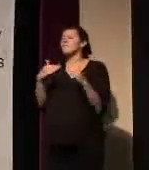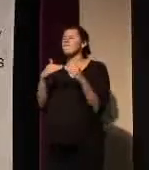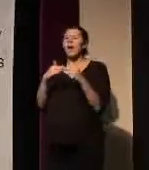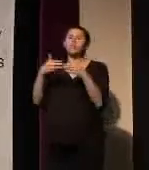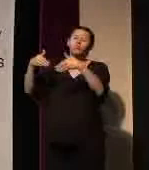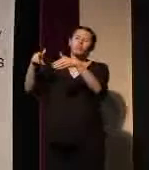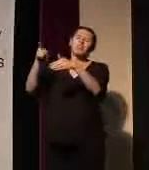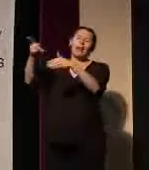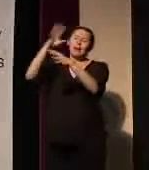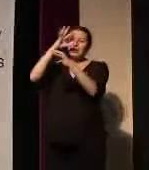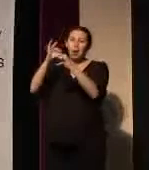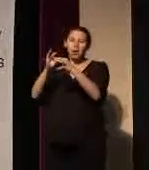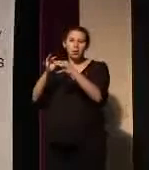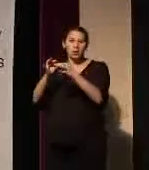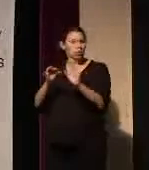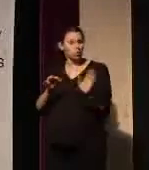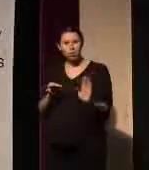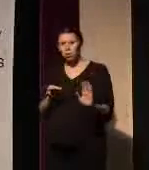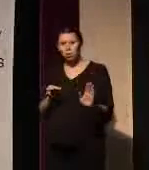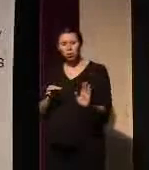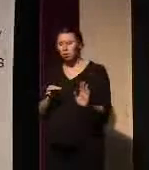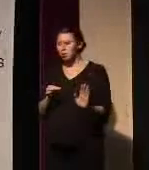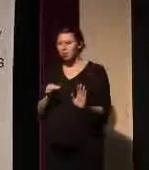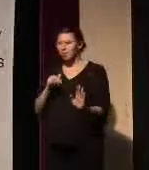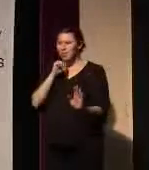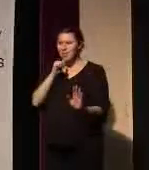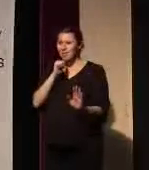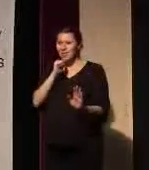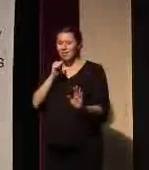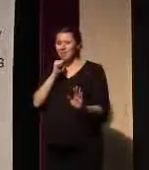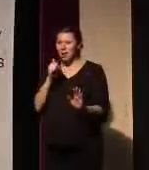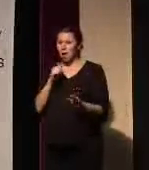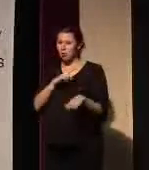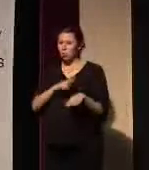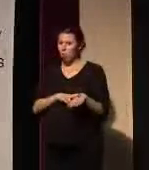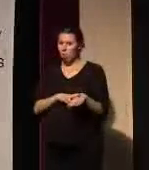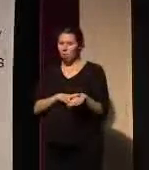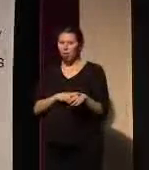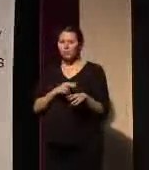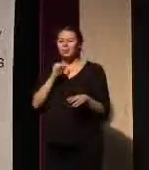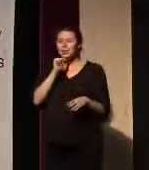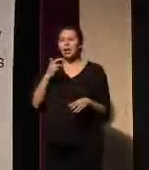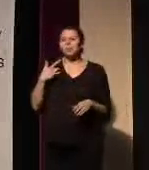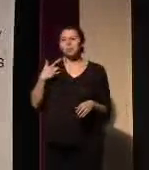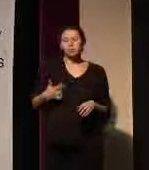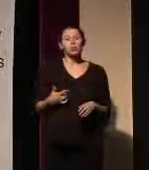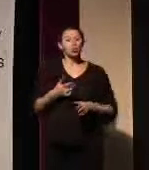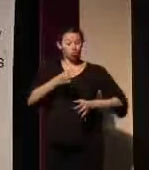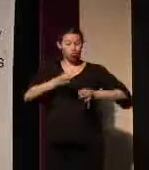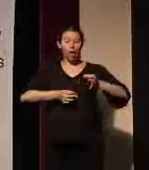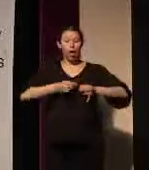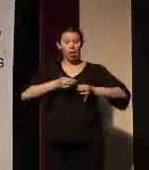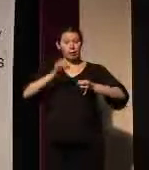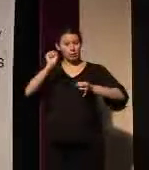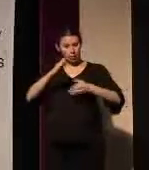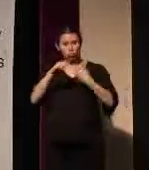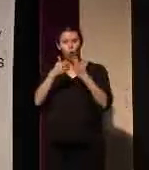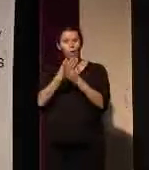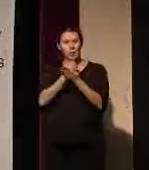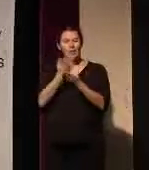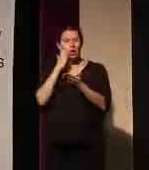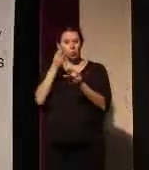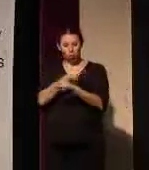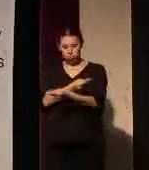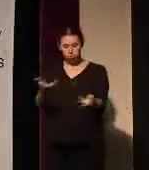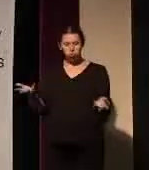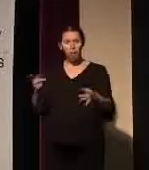them decide. But I'm here to tell you that is just not the way it usually works. At trial, yes, all of the evidence will come out.